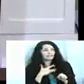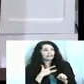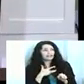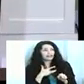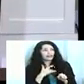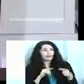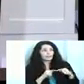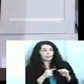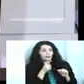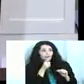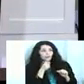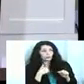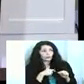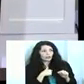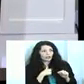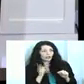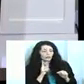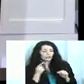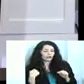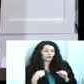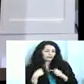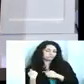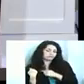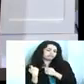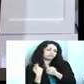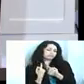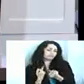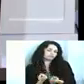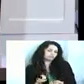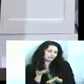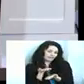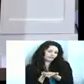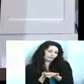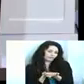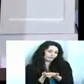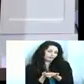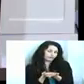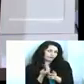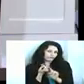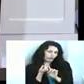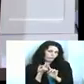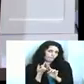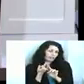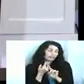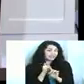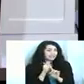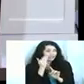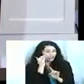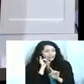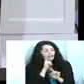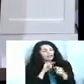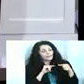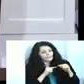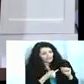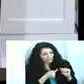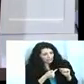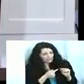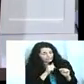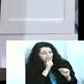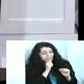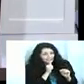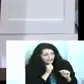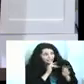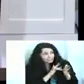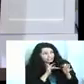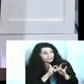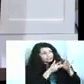are and where we have come from. Because it is in acknowledging that pain and that suffering that Jesus is able to enter in and to